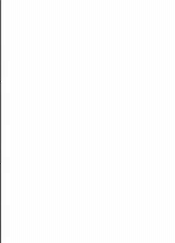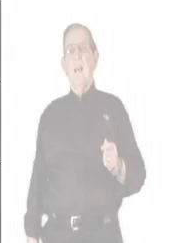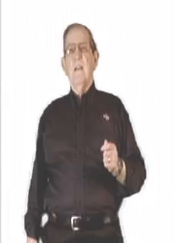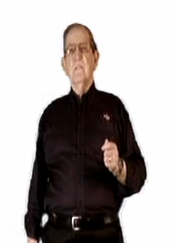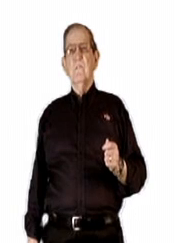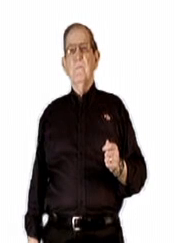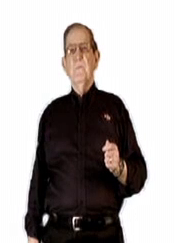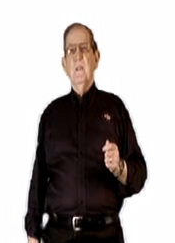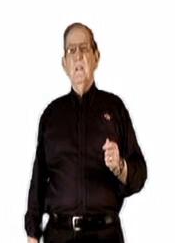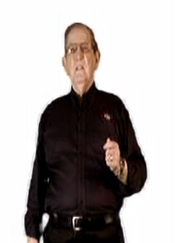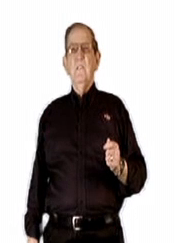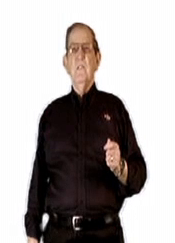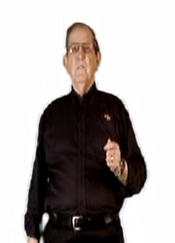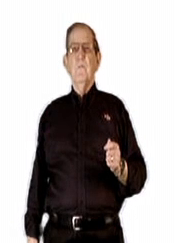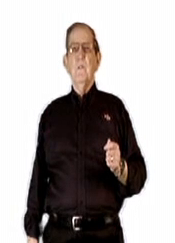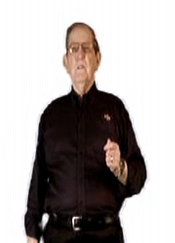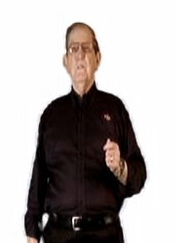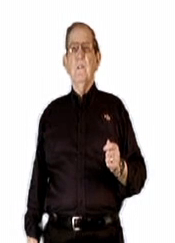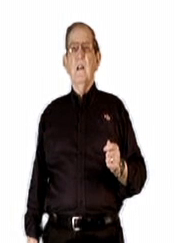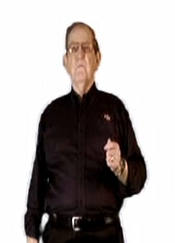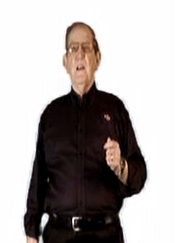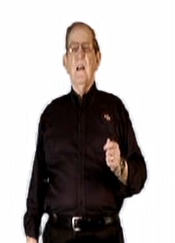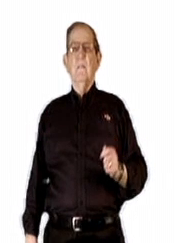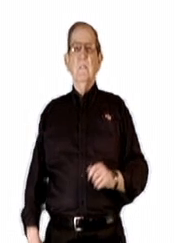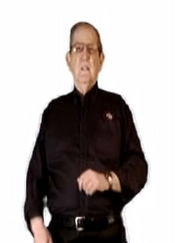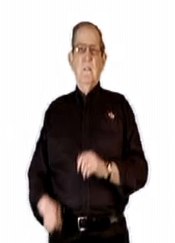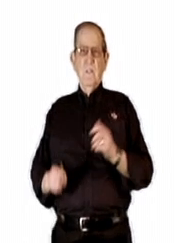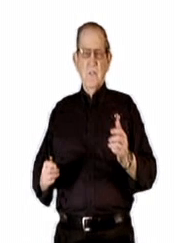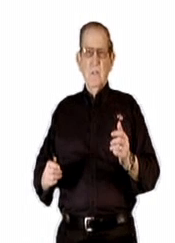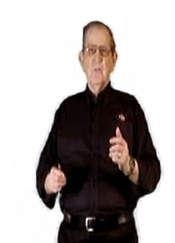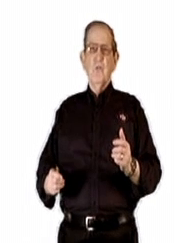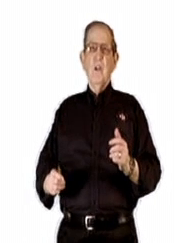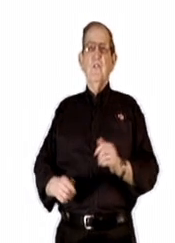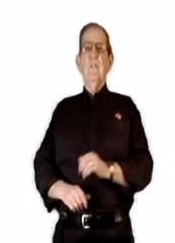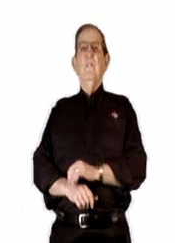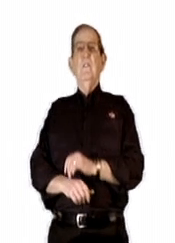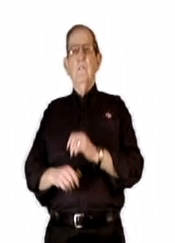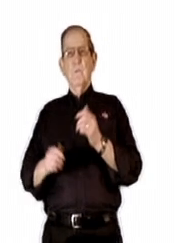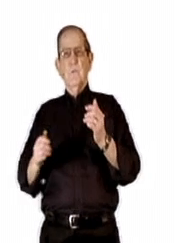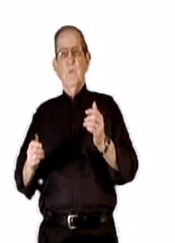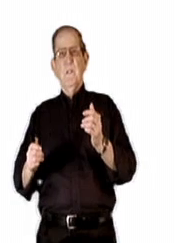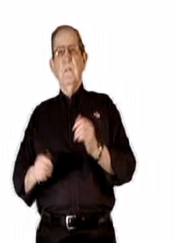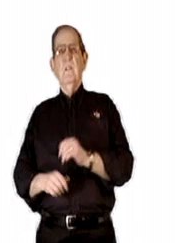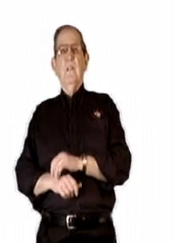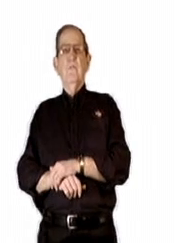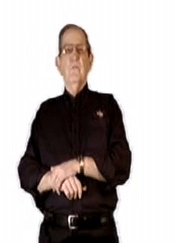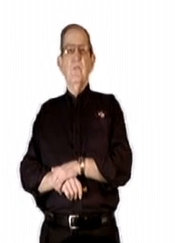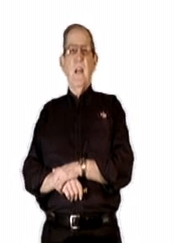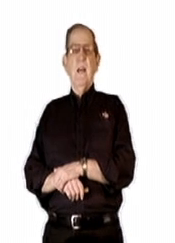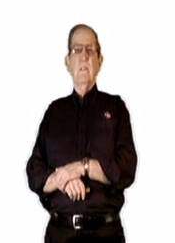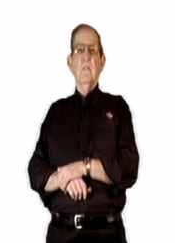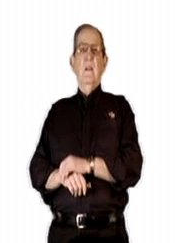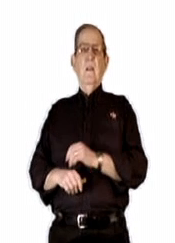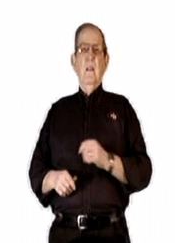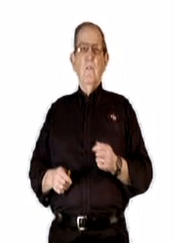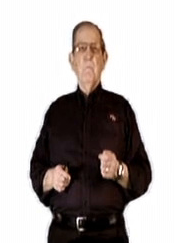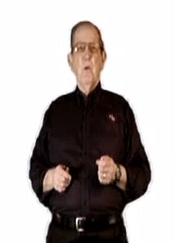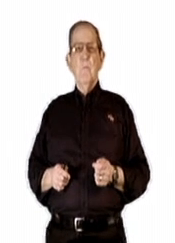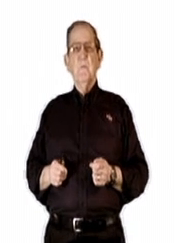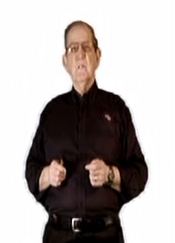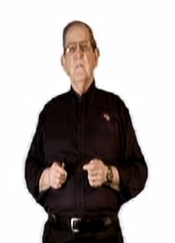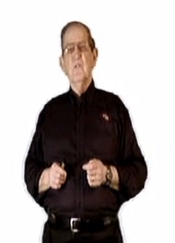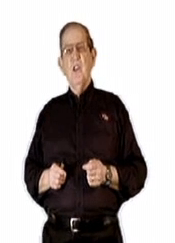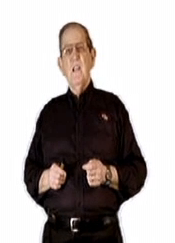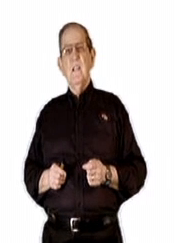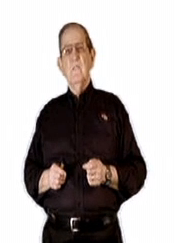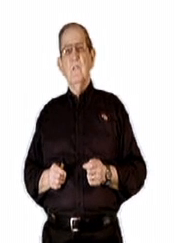Danger signs, NEC 300.5. This illustration deals with danger signs. And the purpose